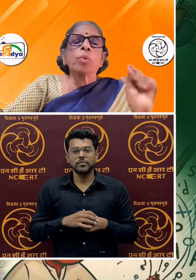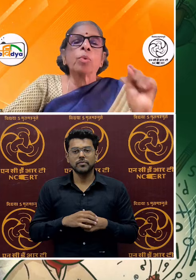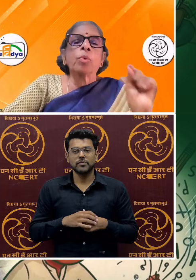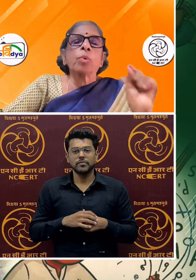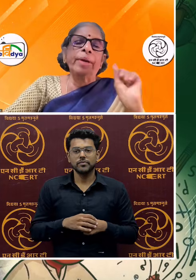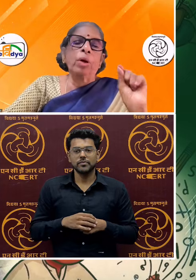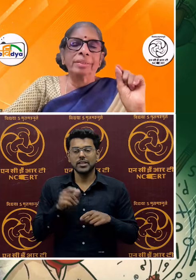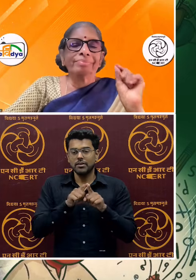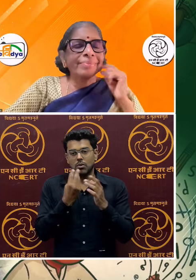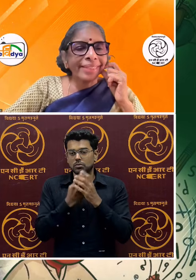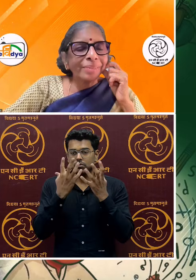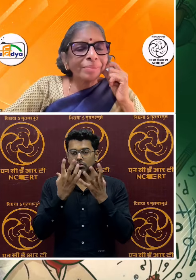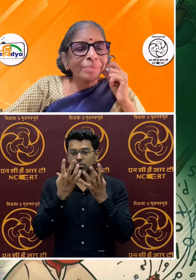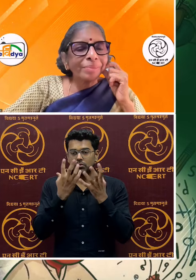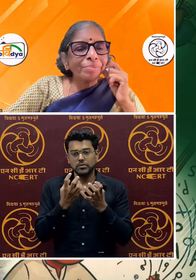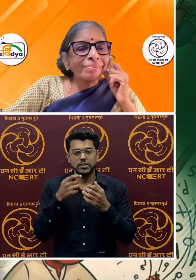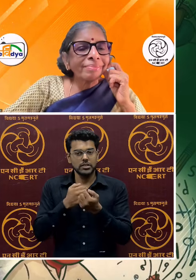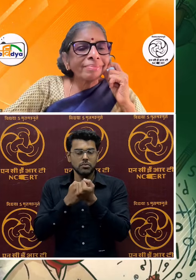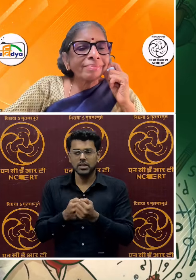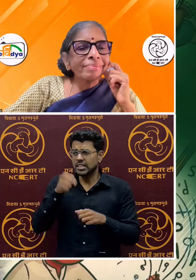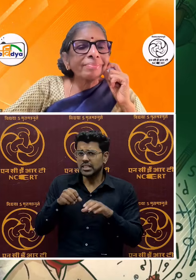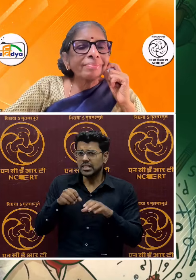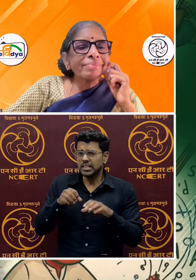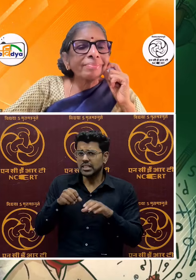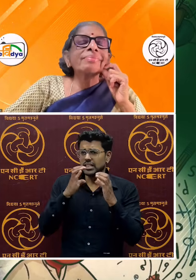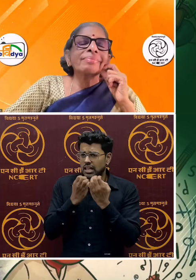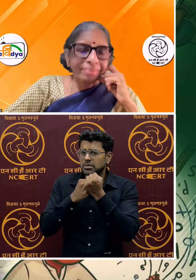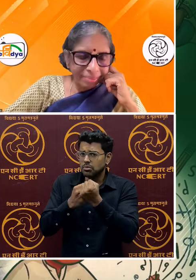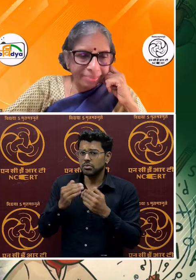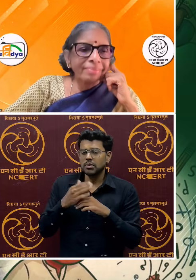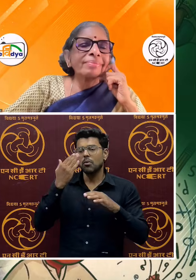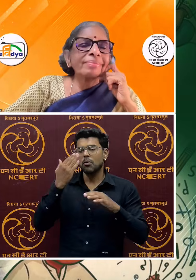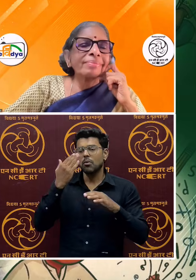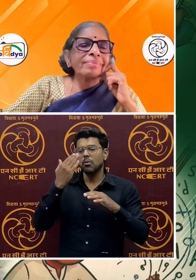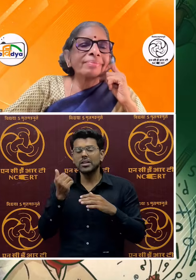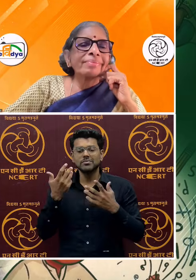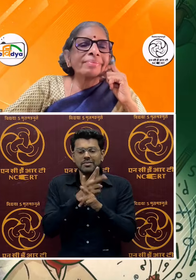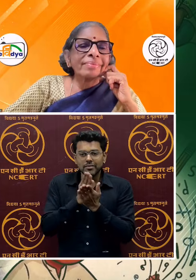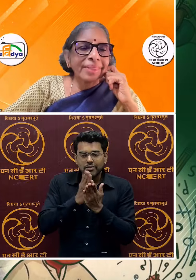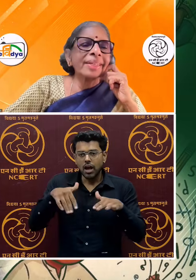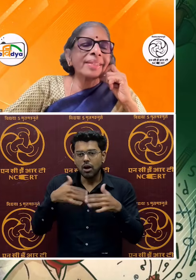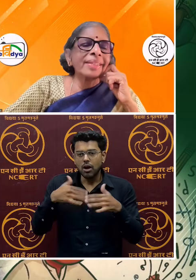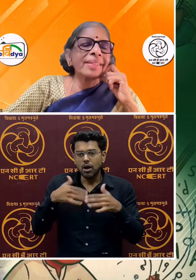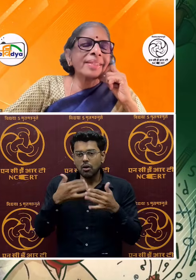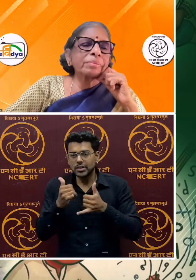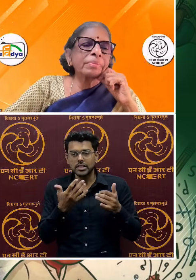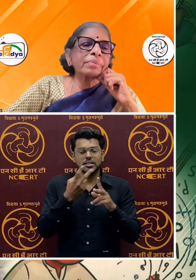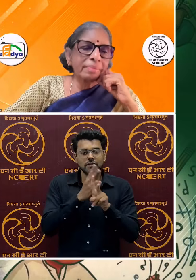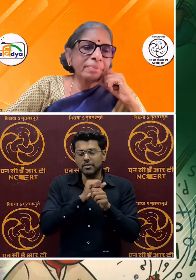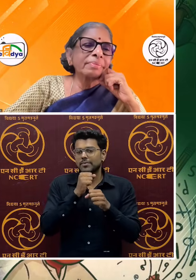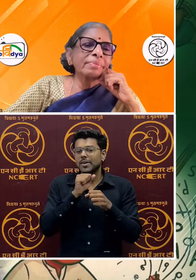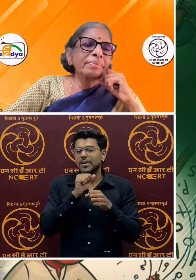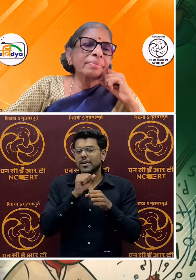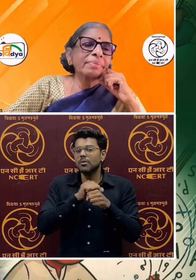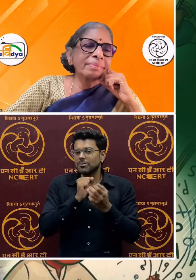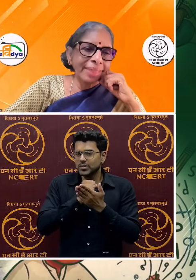Accomplishment is what we want. And then we can provide great classroom support also by some interesting remedial measures, some great activities that you just